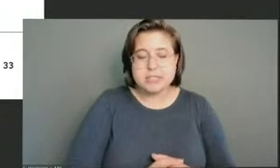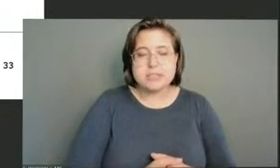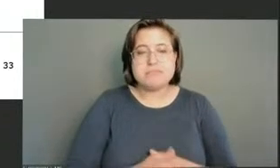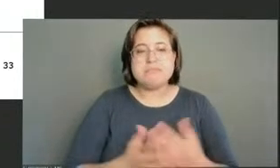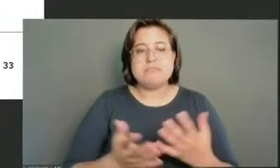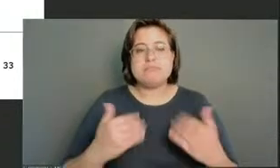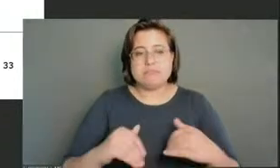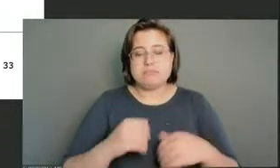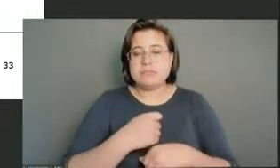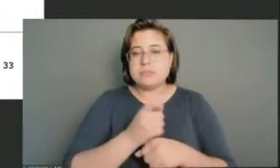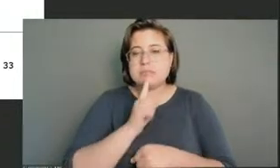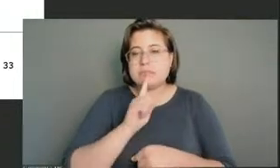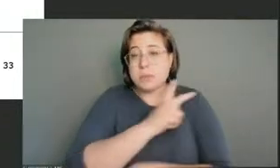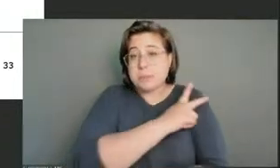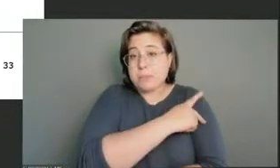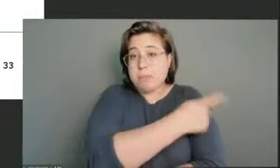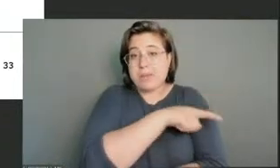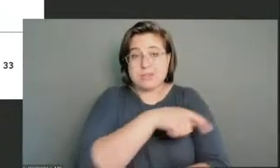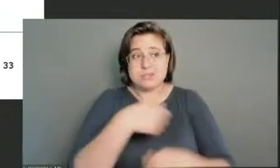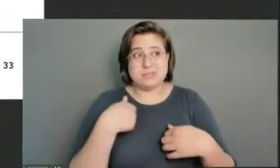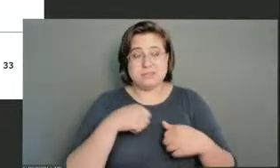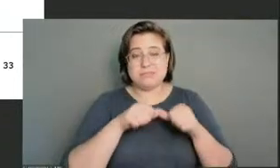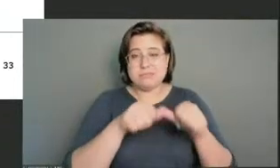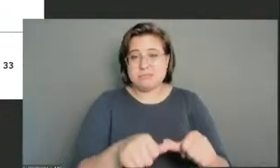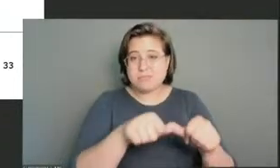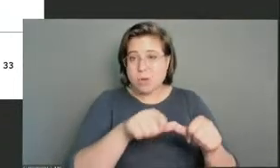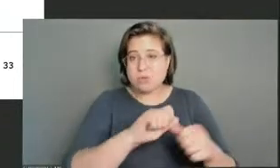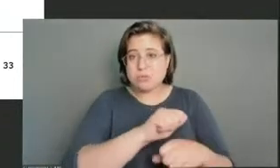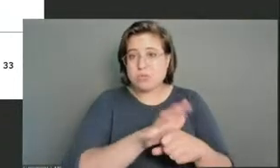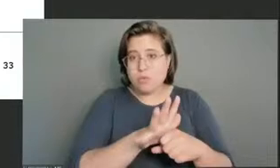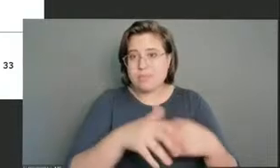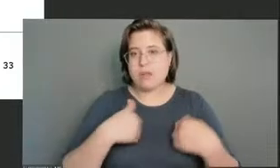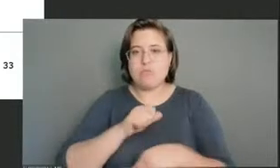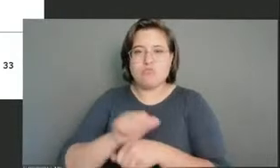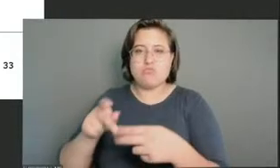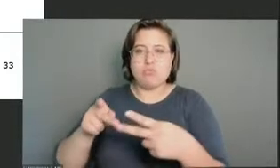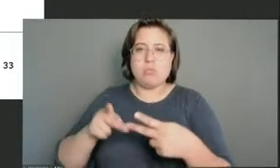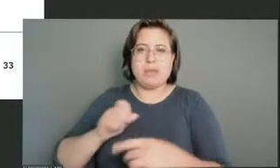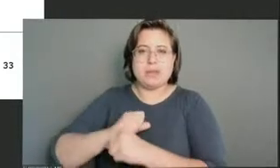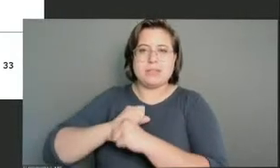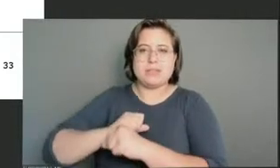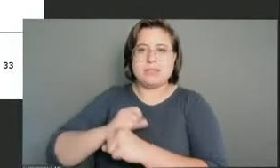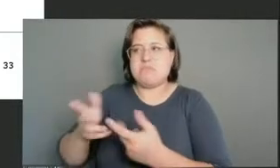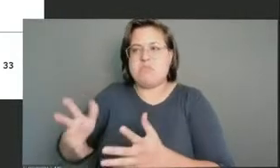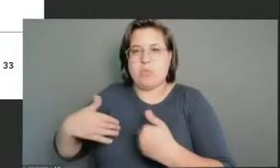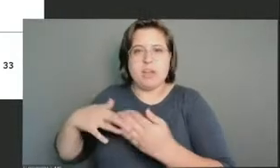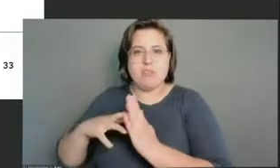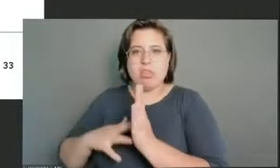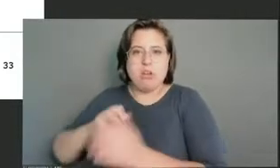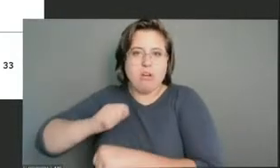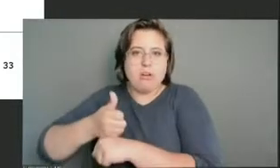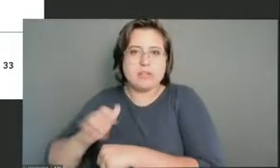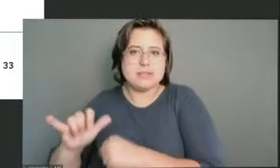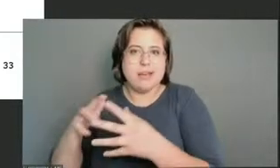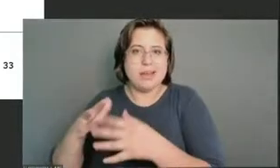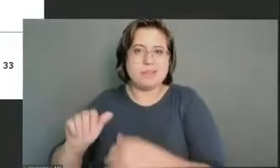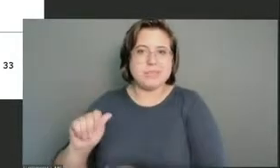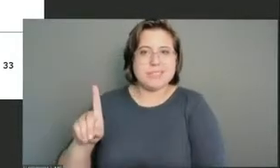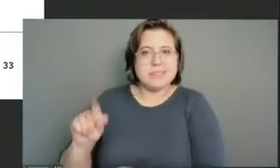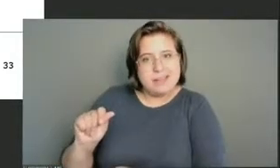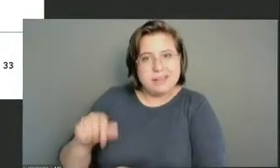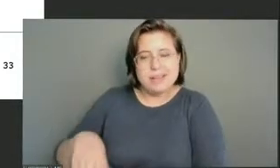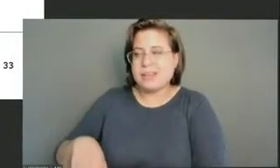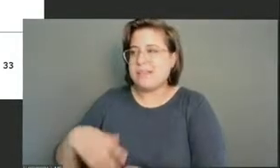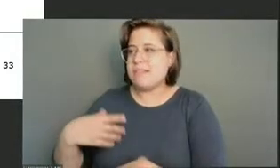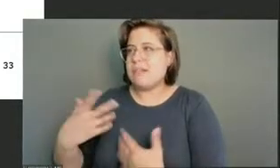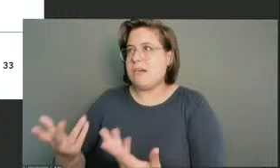patients with long COVID have workplace protections by enforcing existing laws like Americans with Disability Act